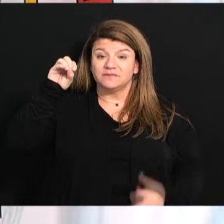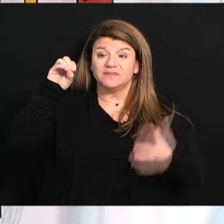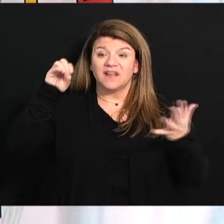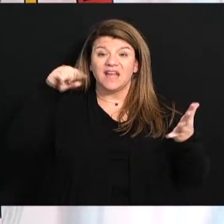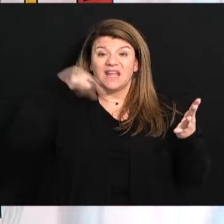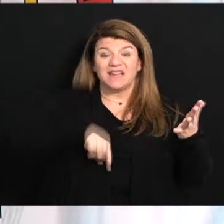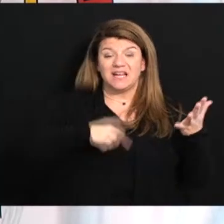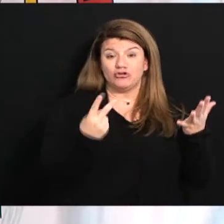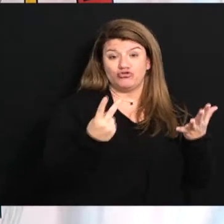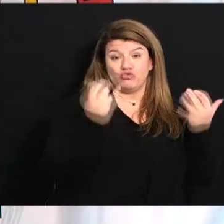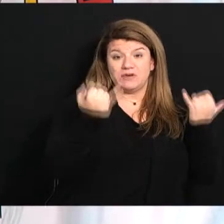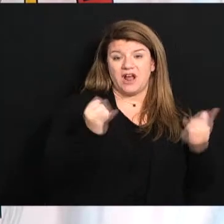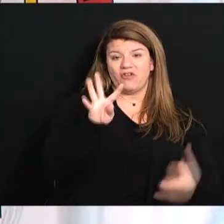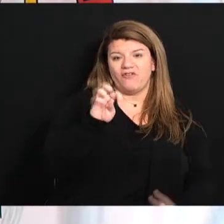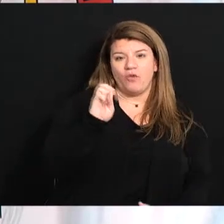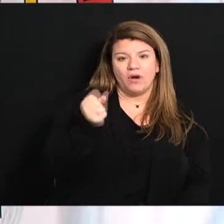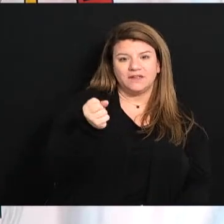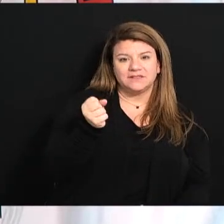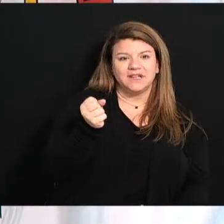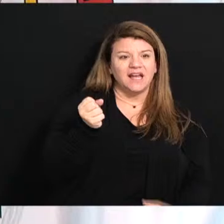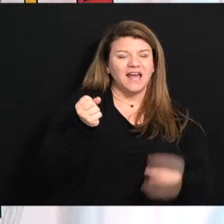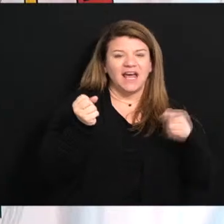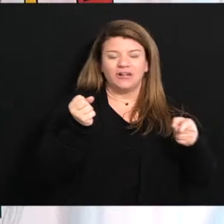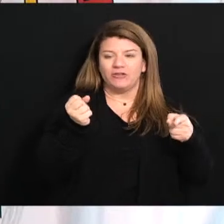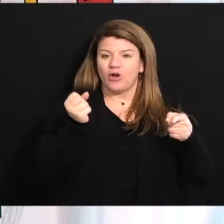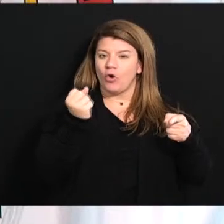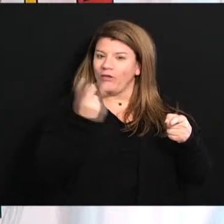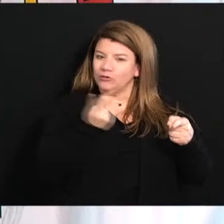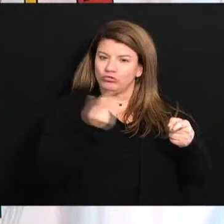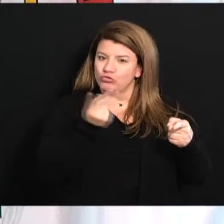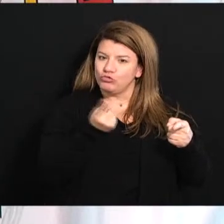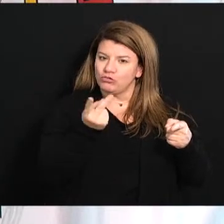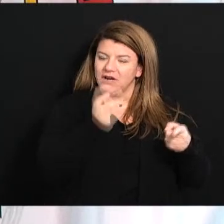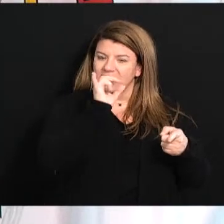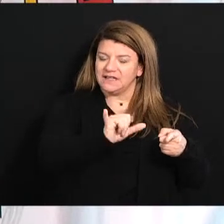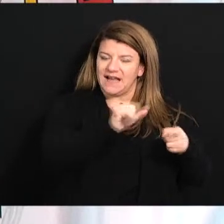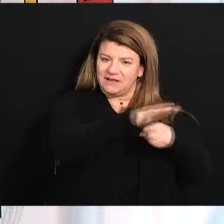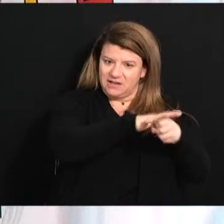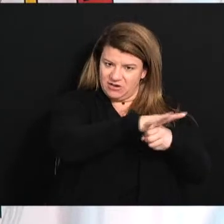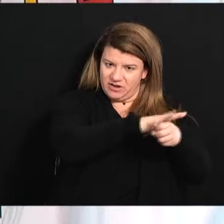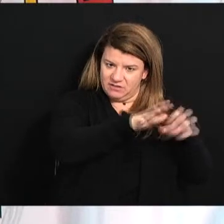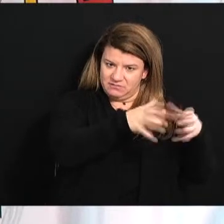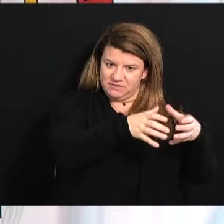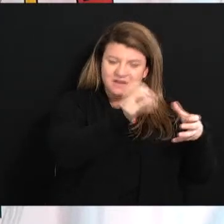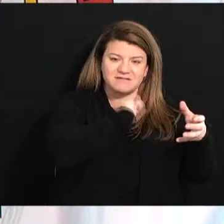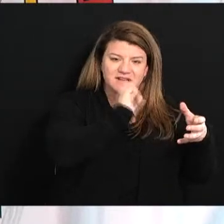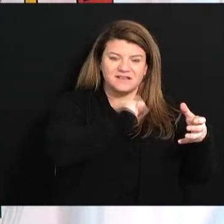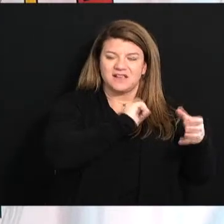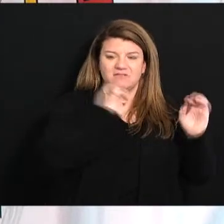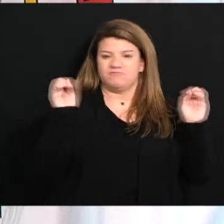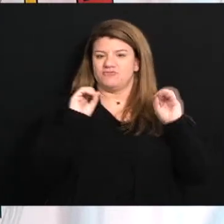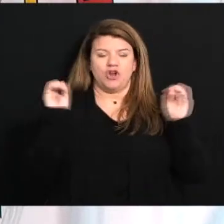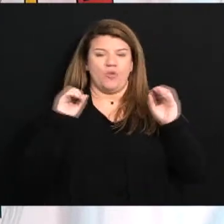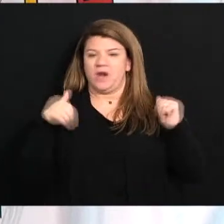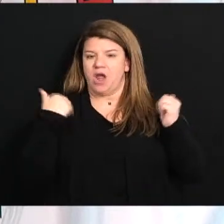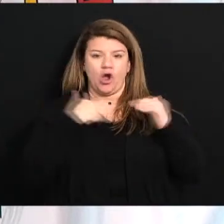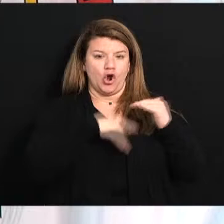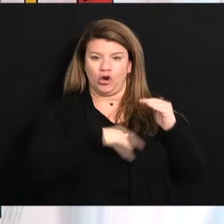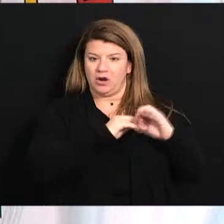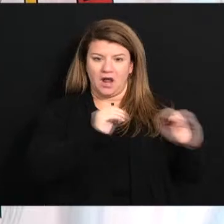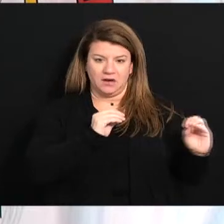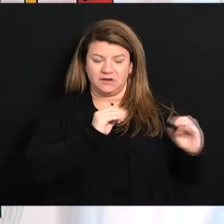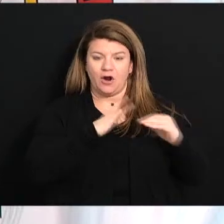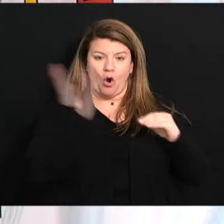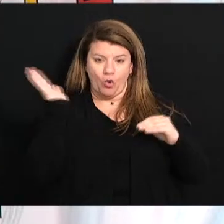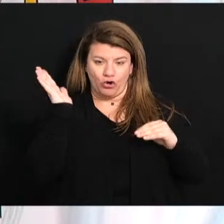These two are in their 40s, and they're the only two today that I'm reading that are in their 40s, and then we don't have anyone any younger.